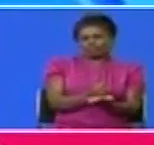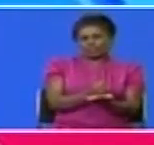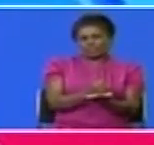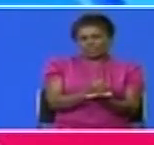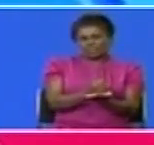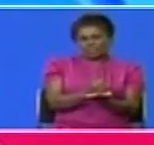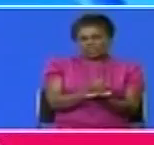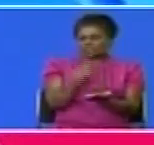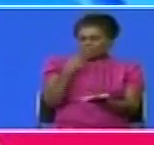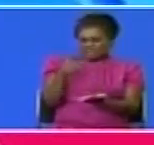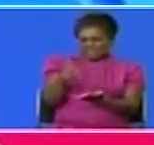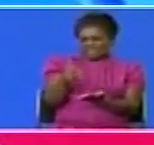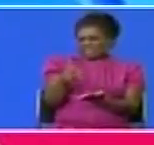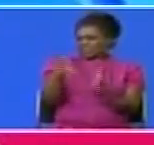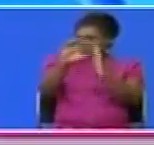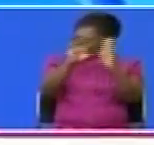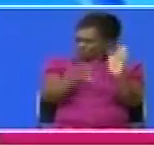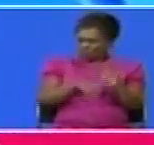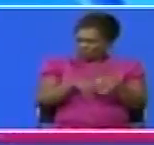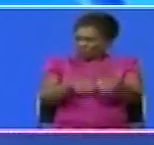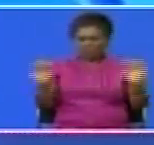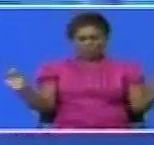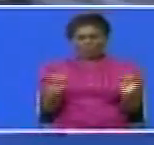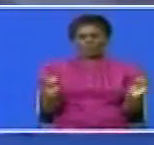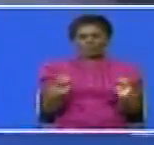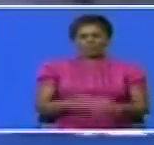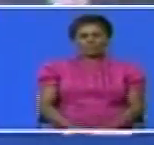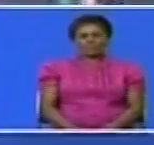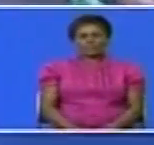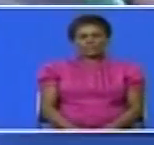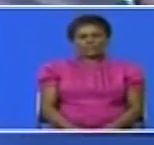parastatal heads, terming them unconstitutional.